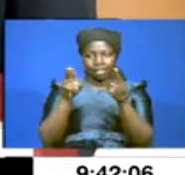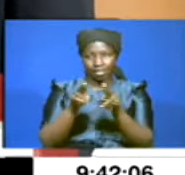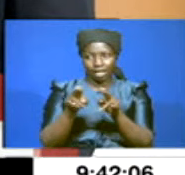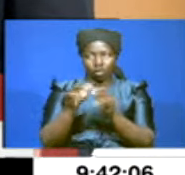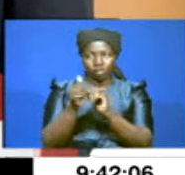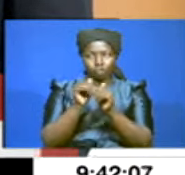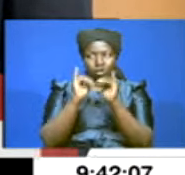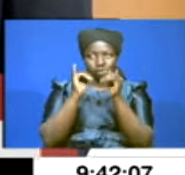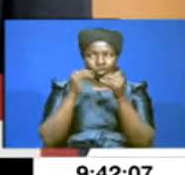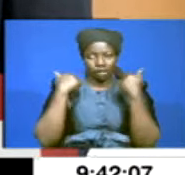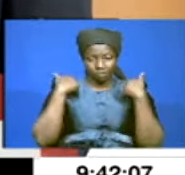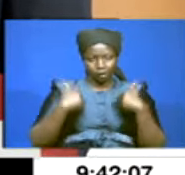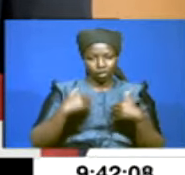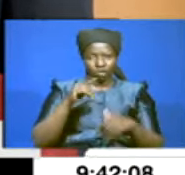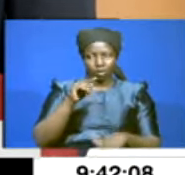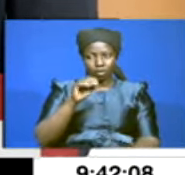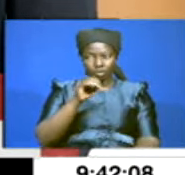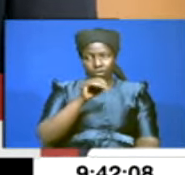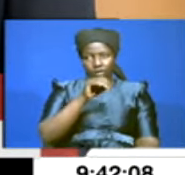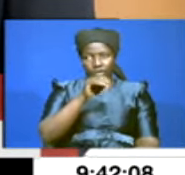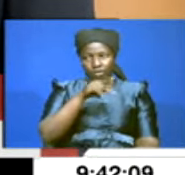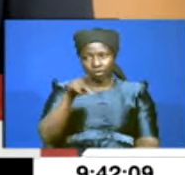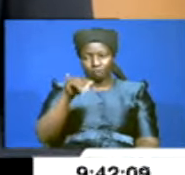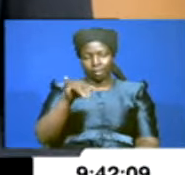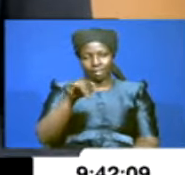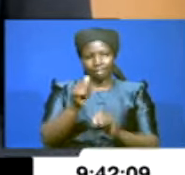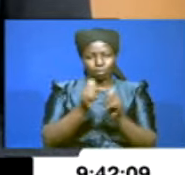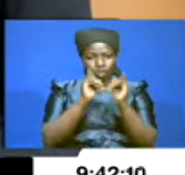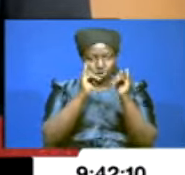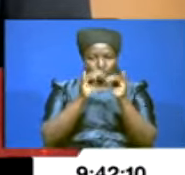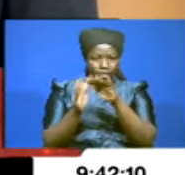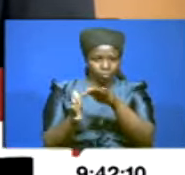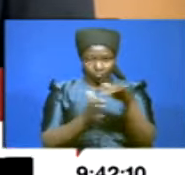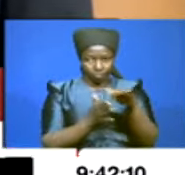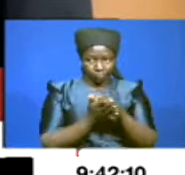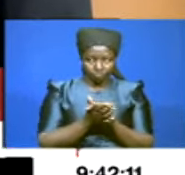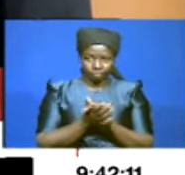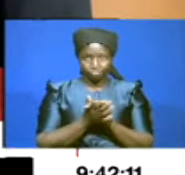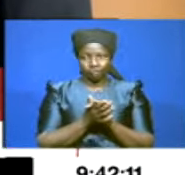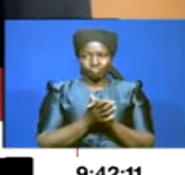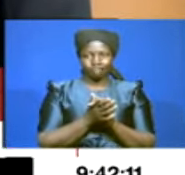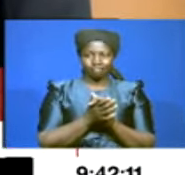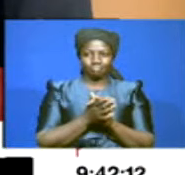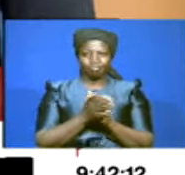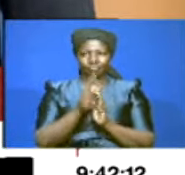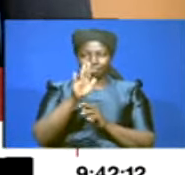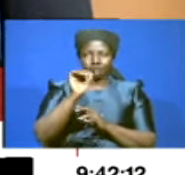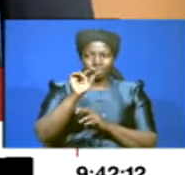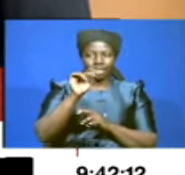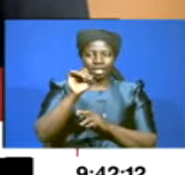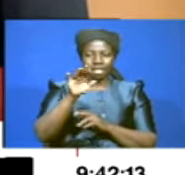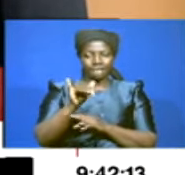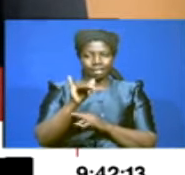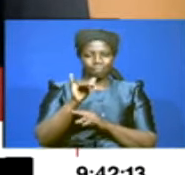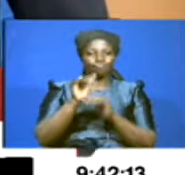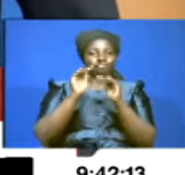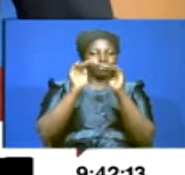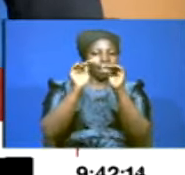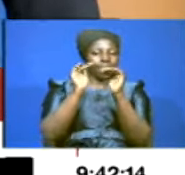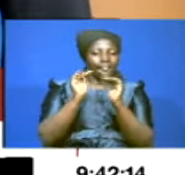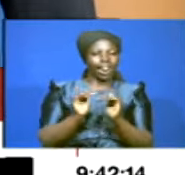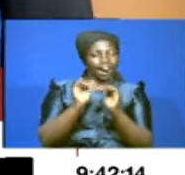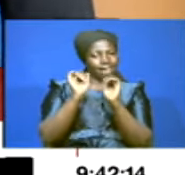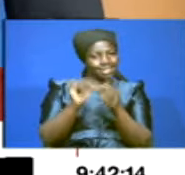Liambila, and this is the sports. Relegation threatened Bandari FC. Are focused on collecting maximum